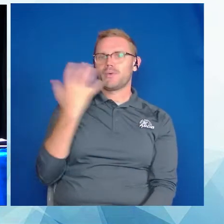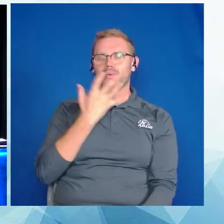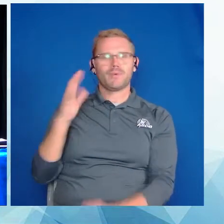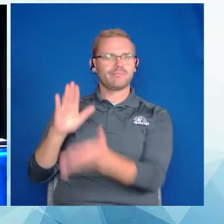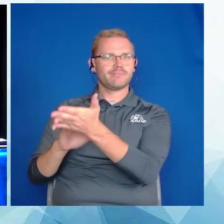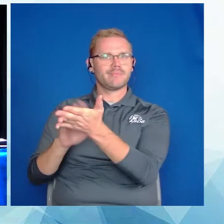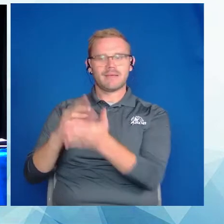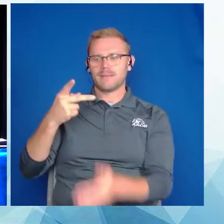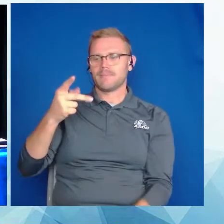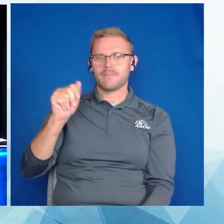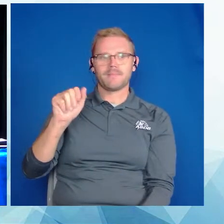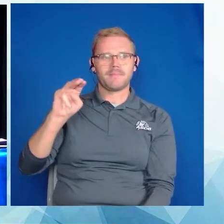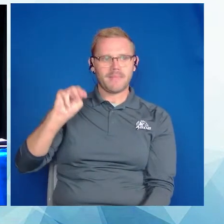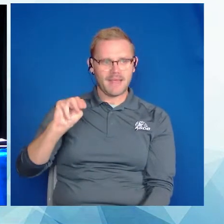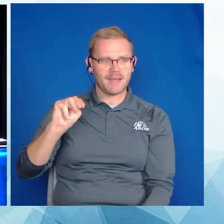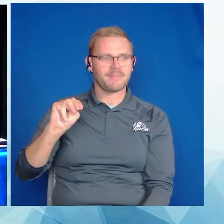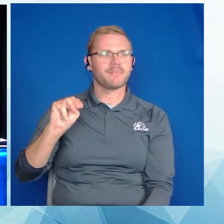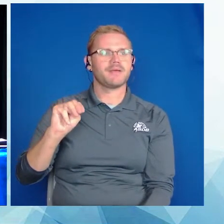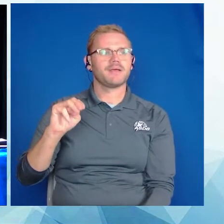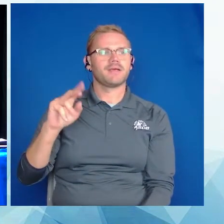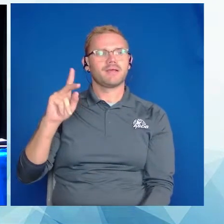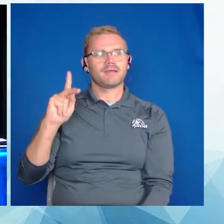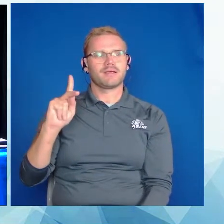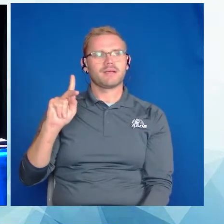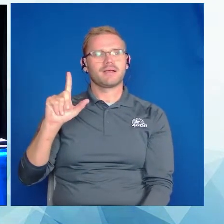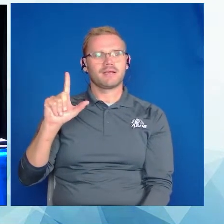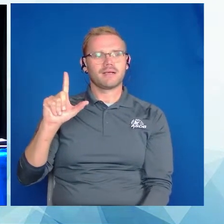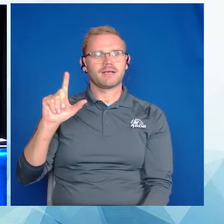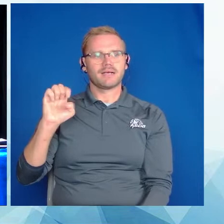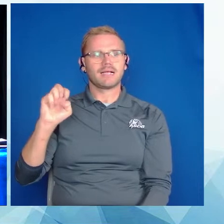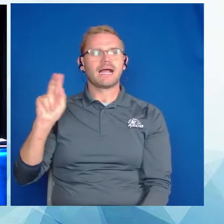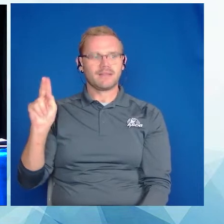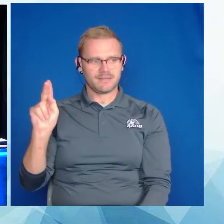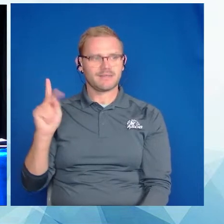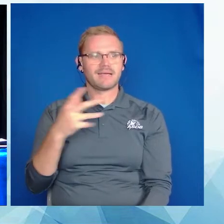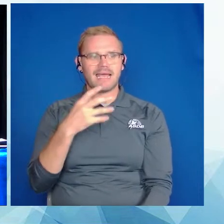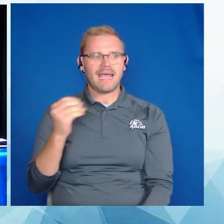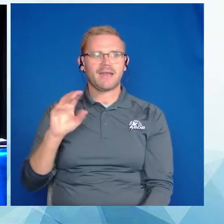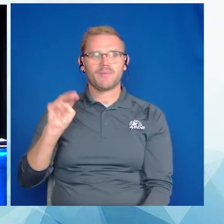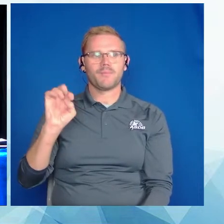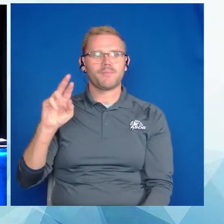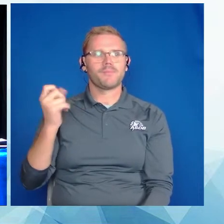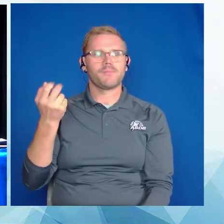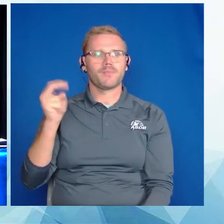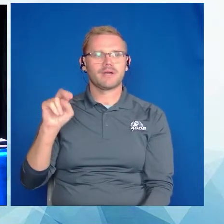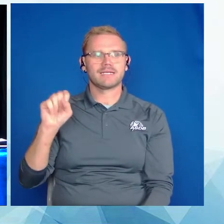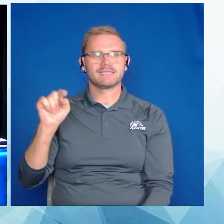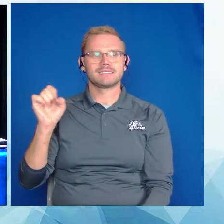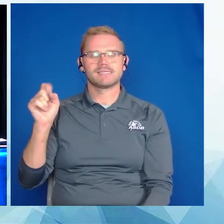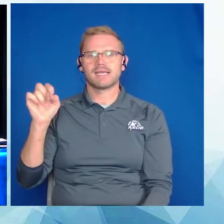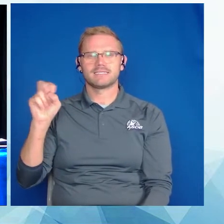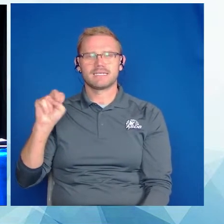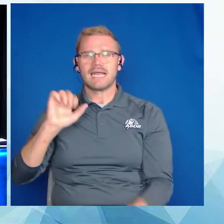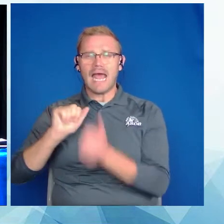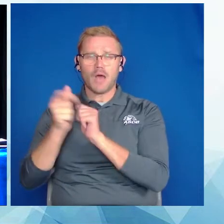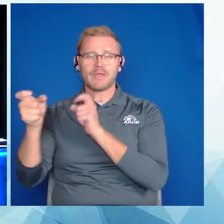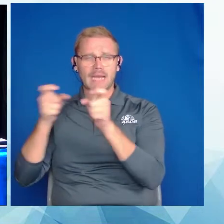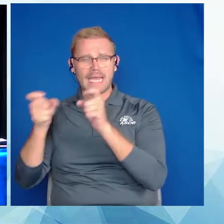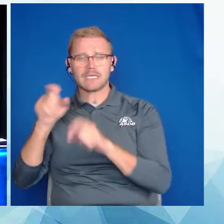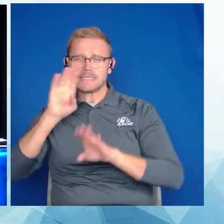especially Pam Kelk and Morgan Stenson, on how they are handling these tough conversations.